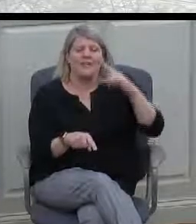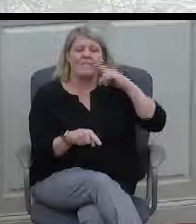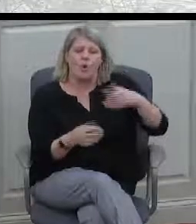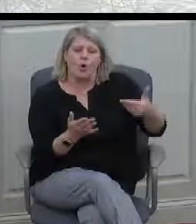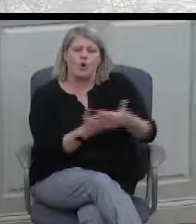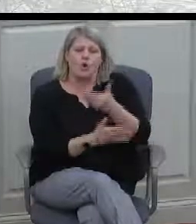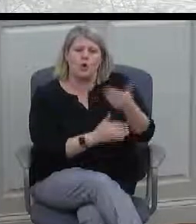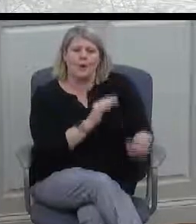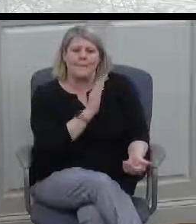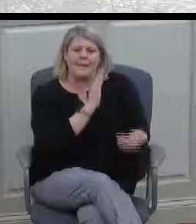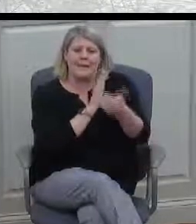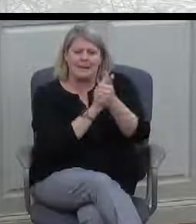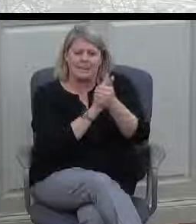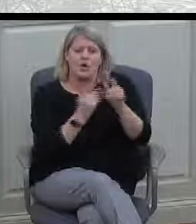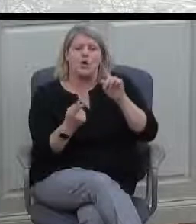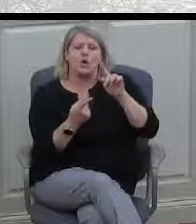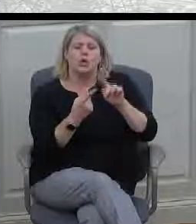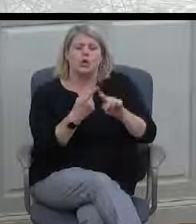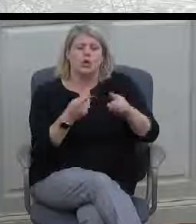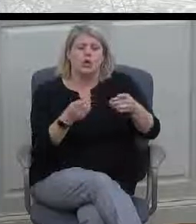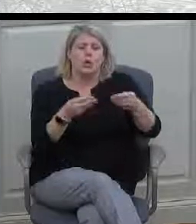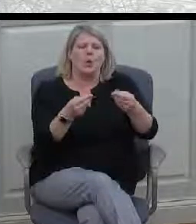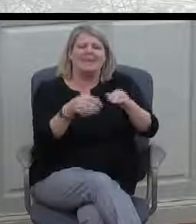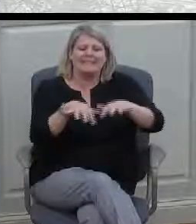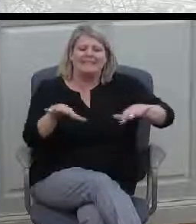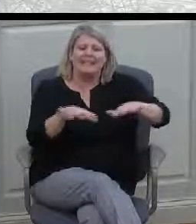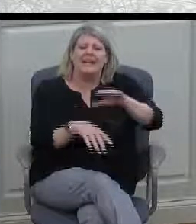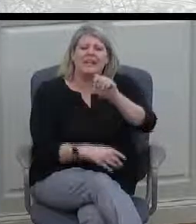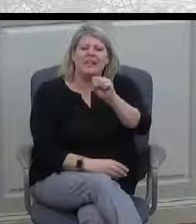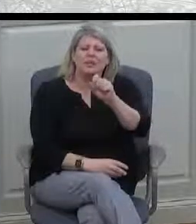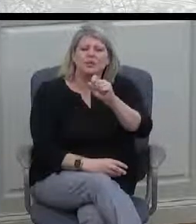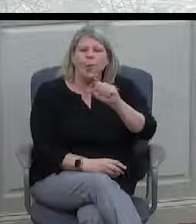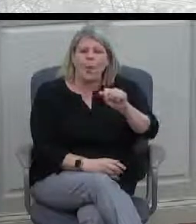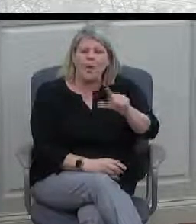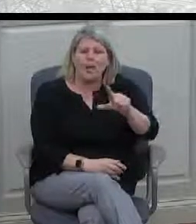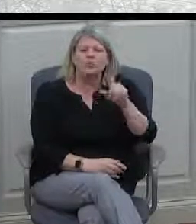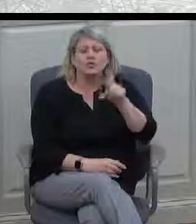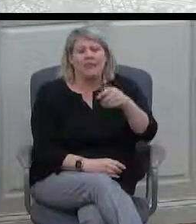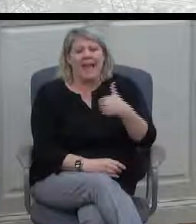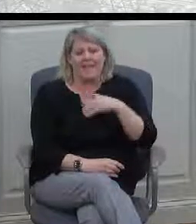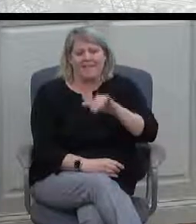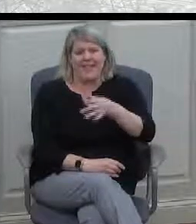make to the bearing soil. Those numbers, we should have those very soon.